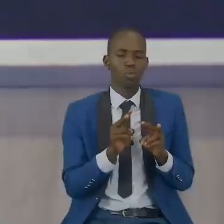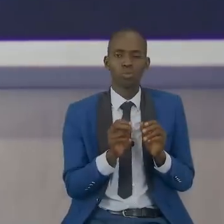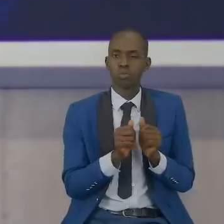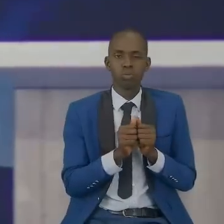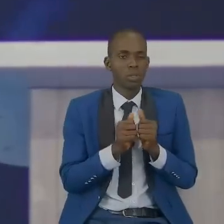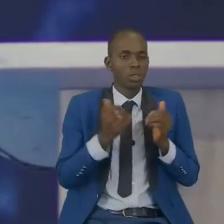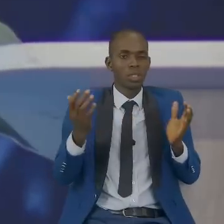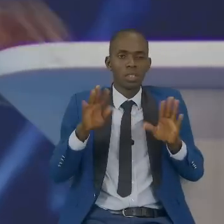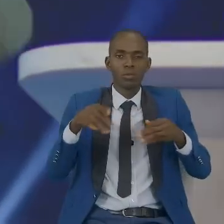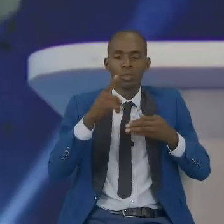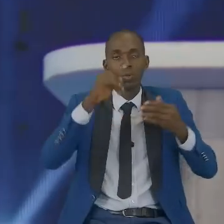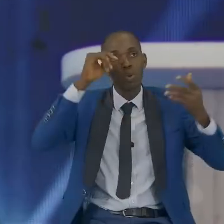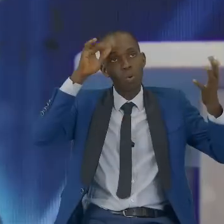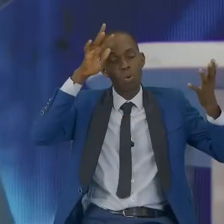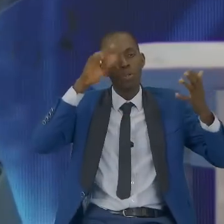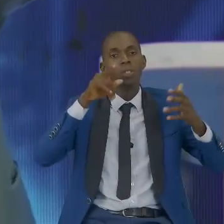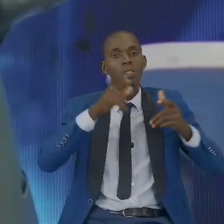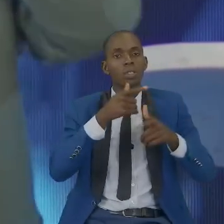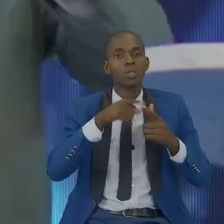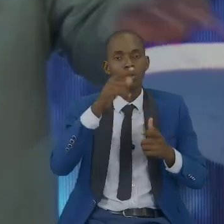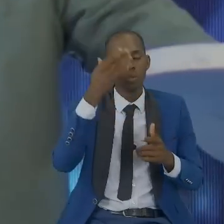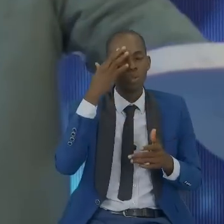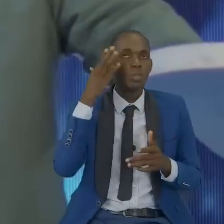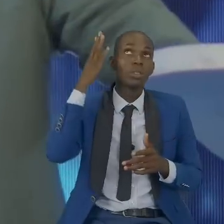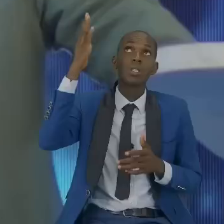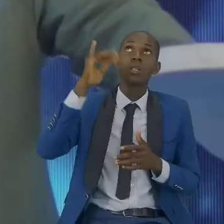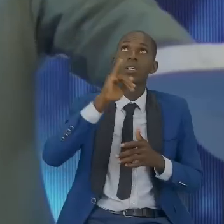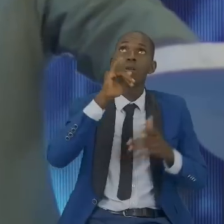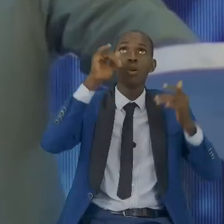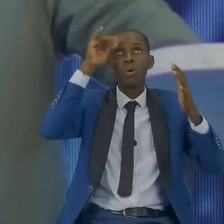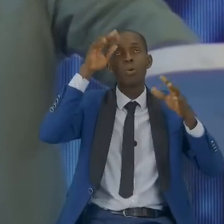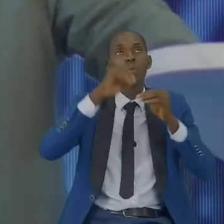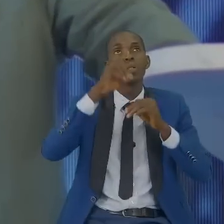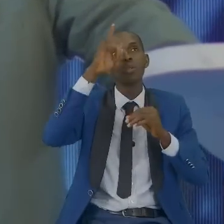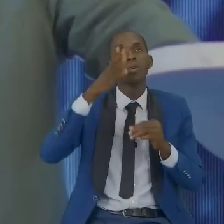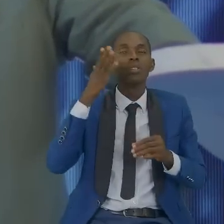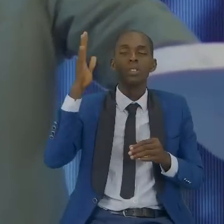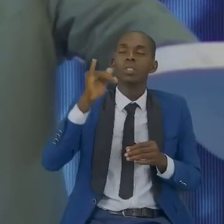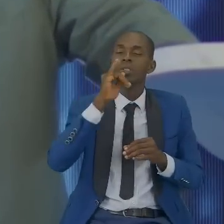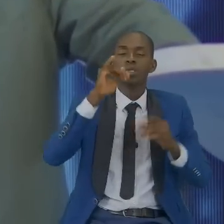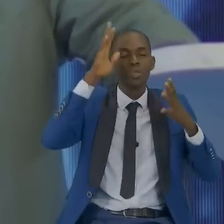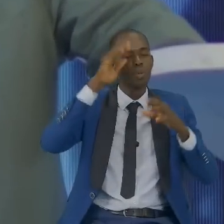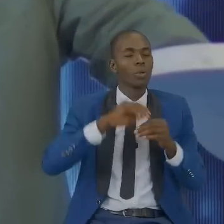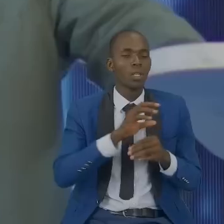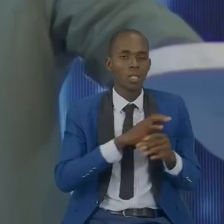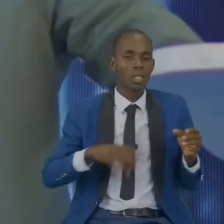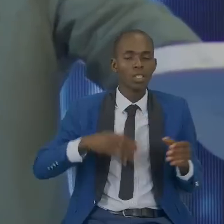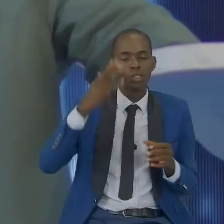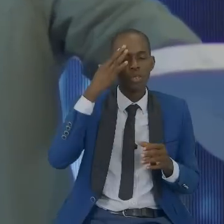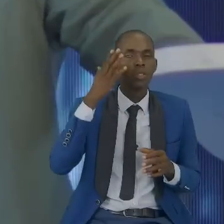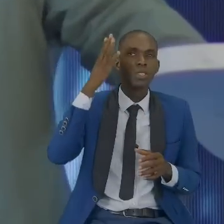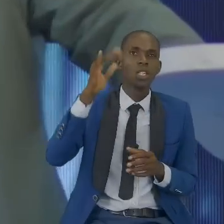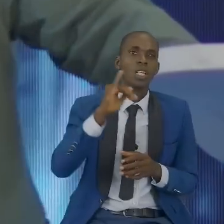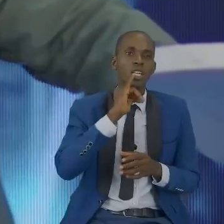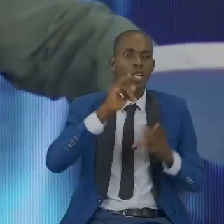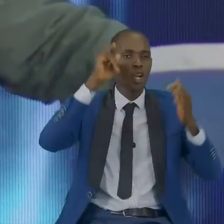yet he knows there is hope in God. He knows there is hope in Christ. He knows there is hope